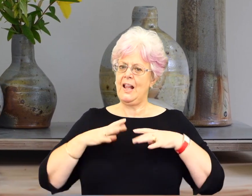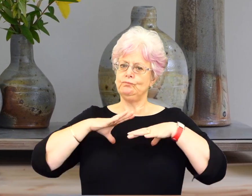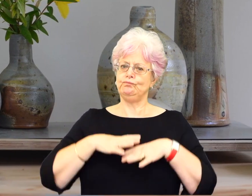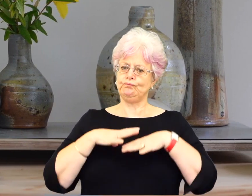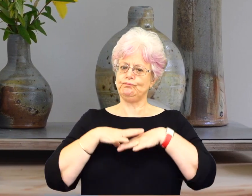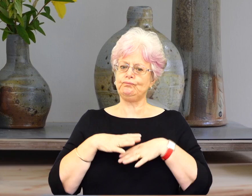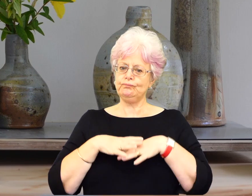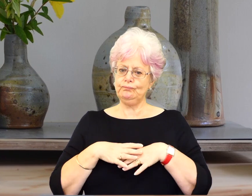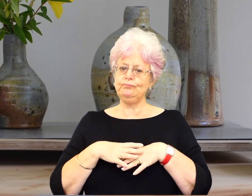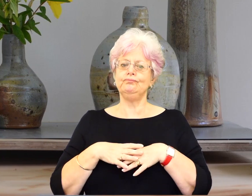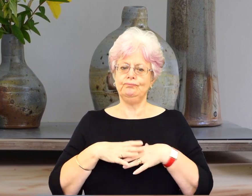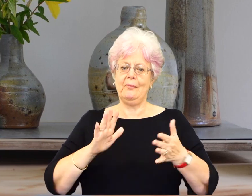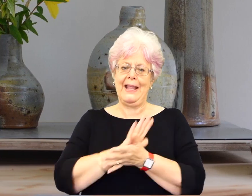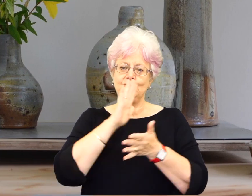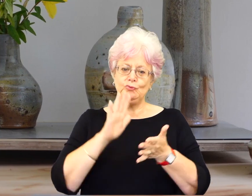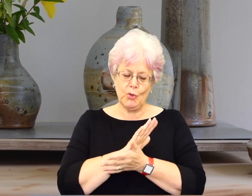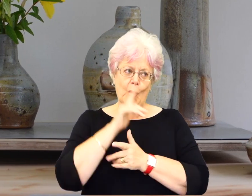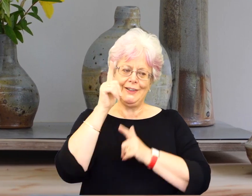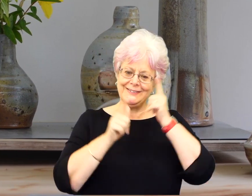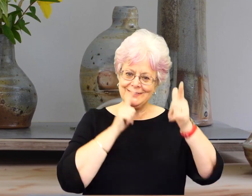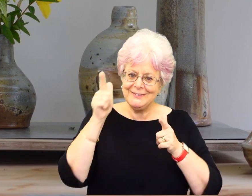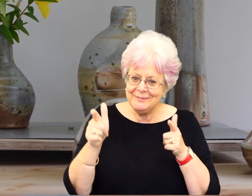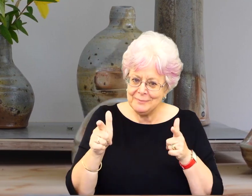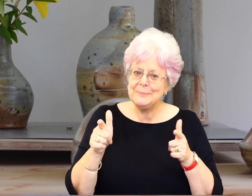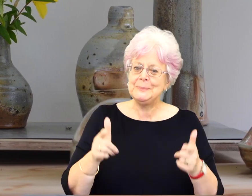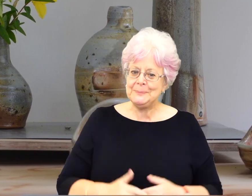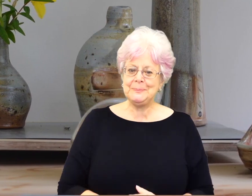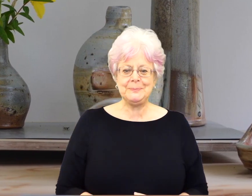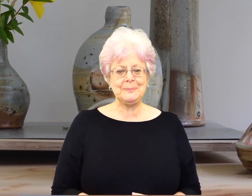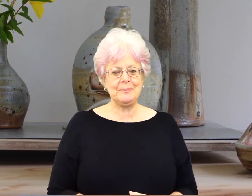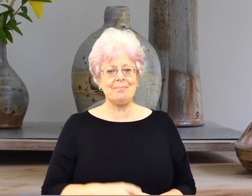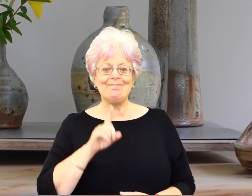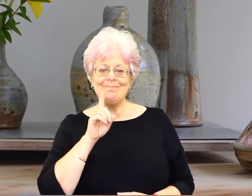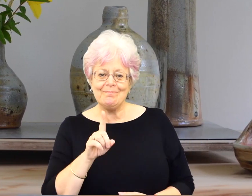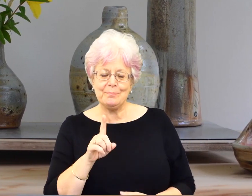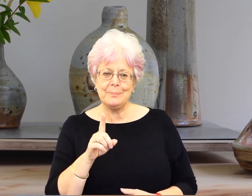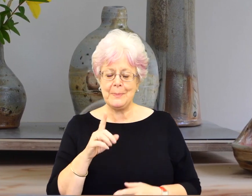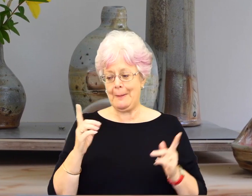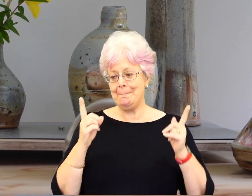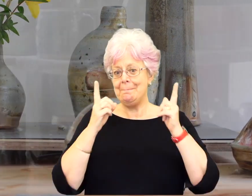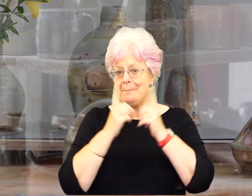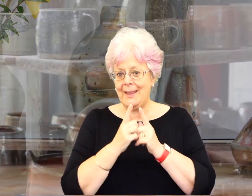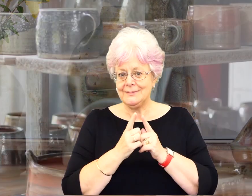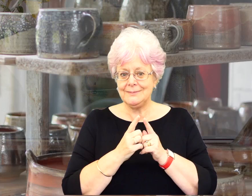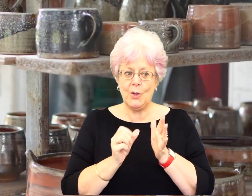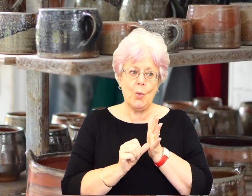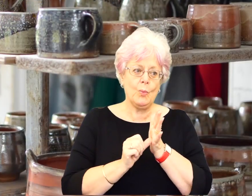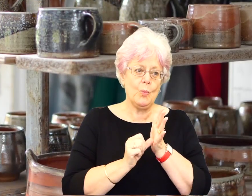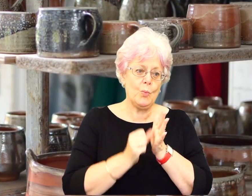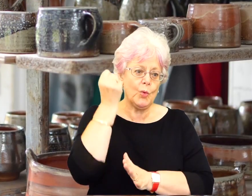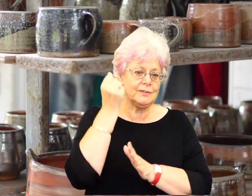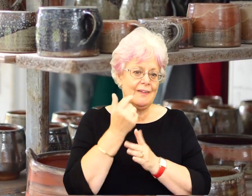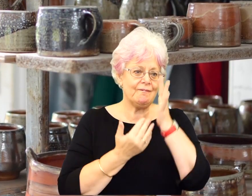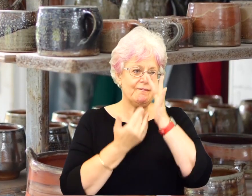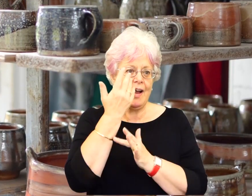ease, enjoyed the trip, made very good connections with wood-fired potters in Australia, America.